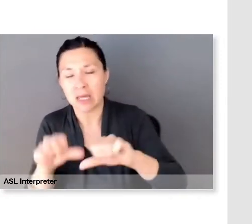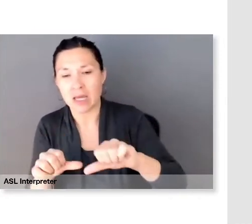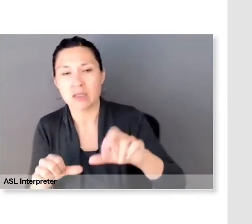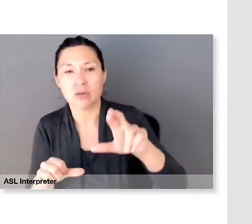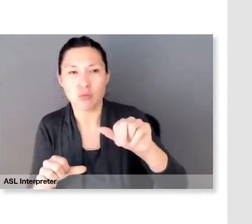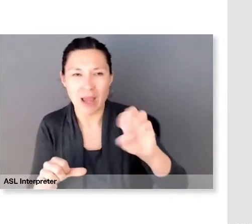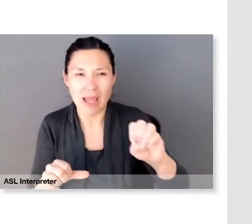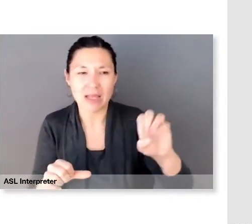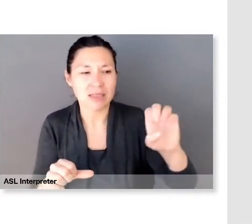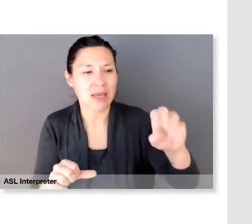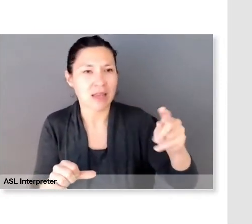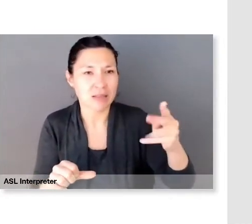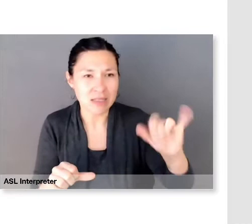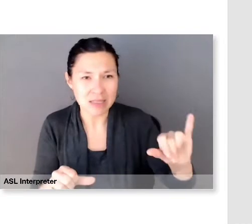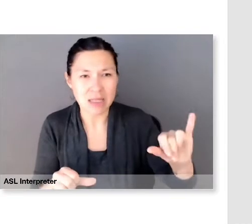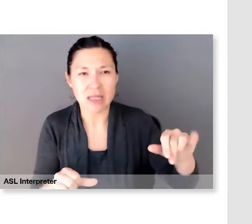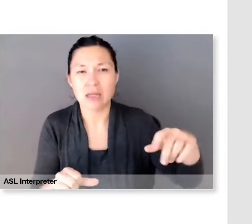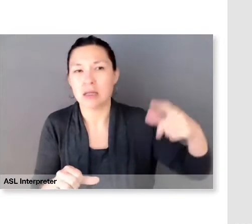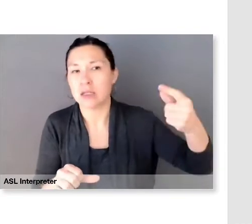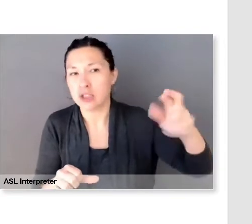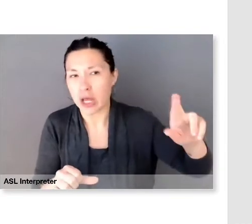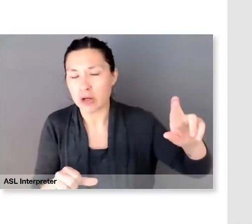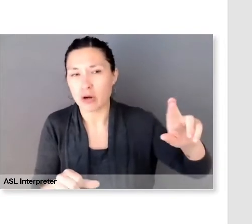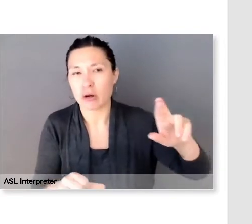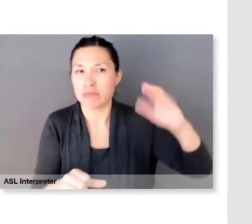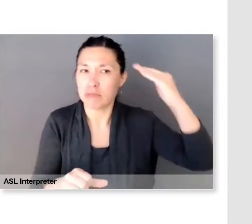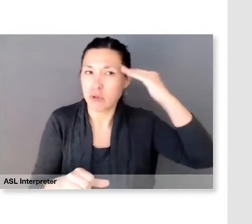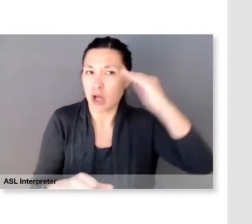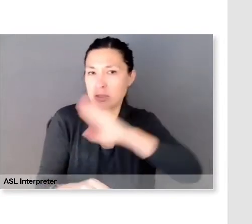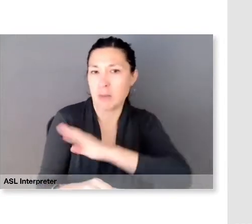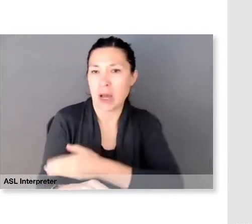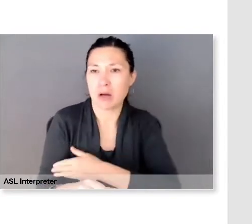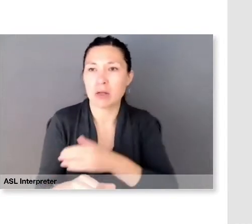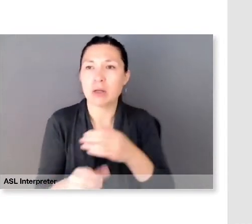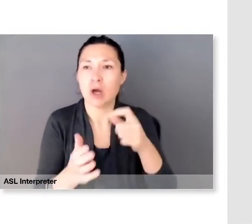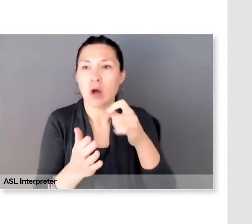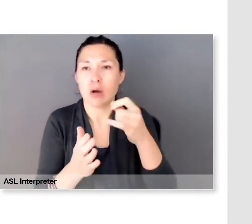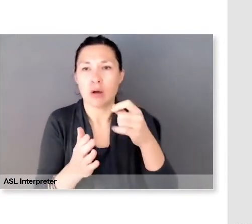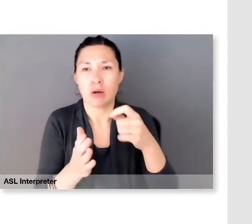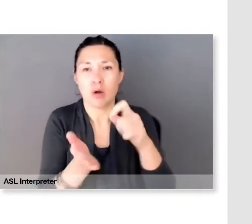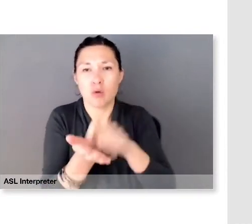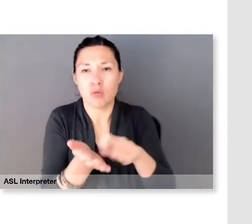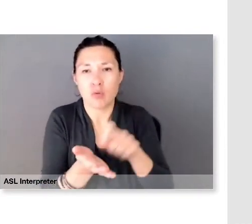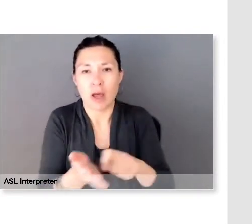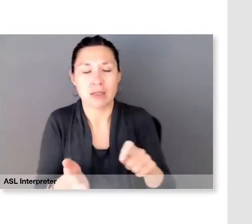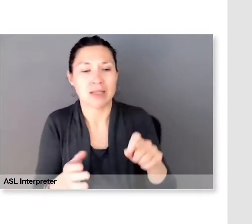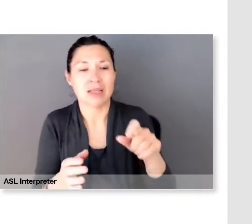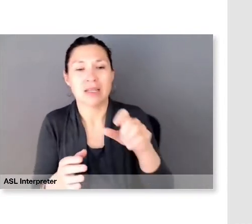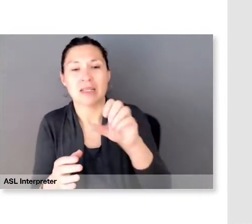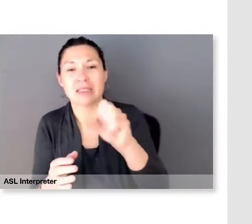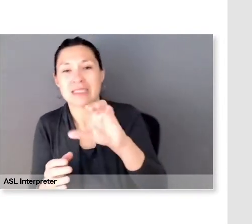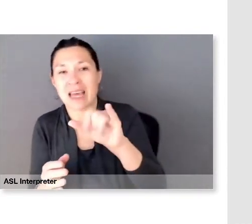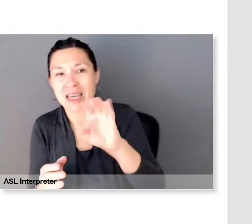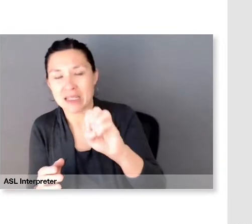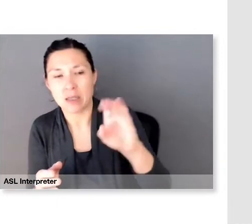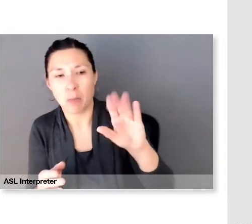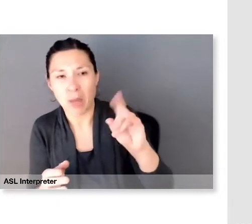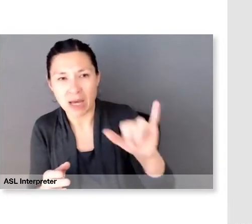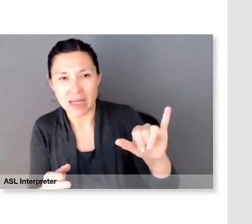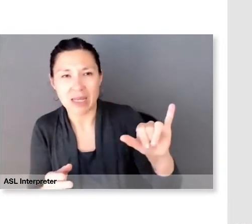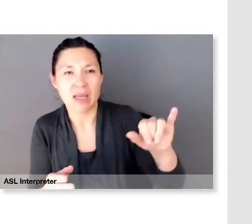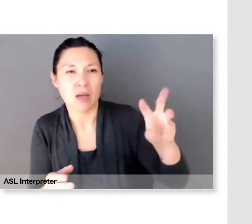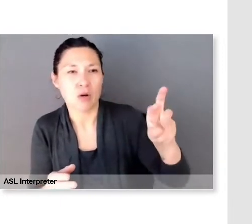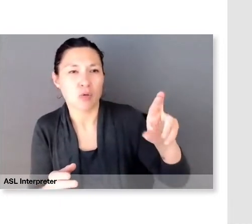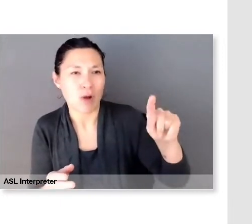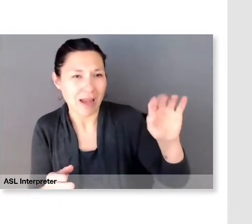knowledge and power. She's the author of People Science, Bodies and Rights on the Stem Cell Frontier, and Race After